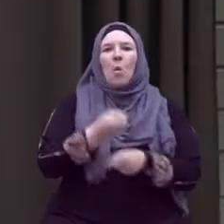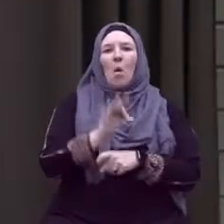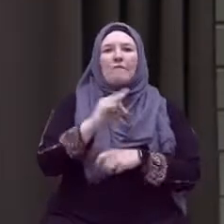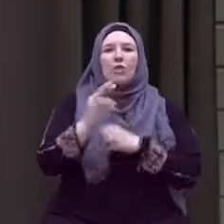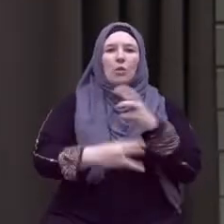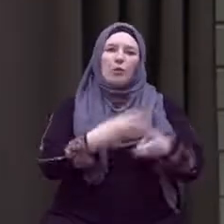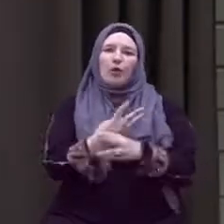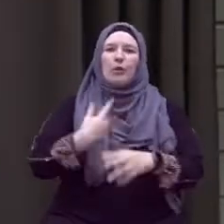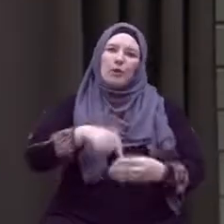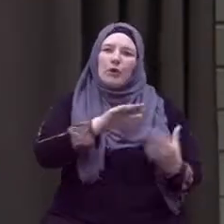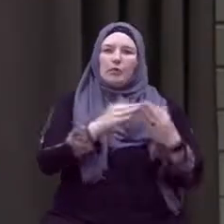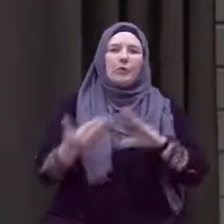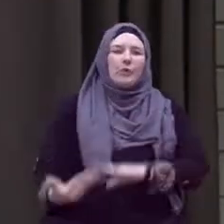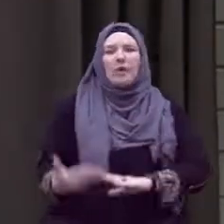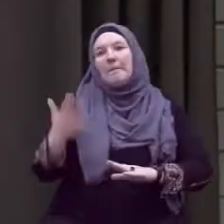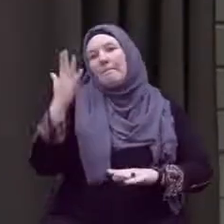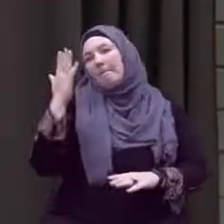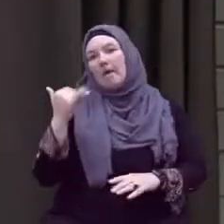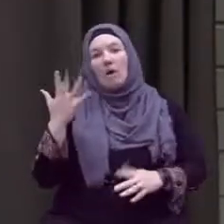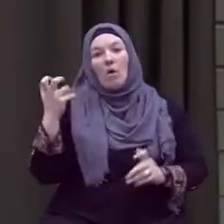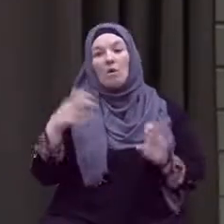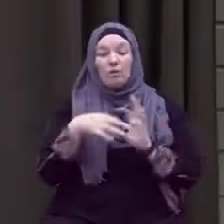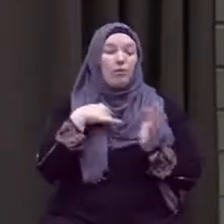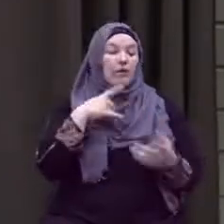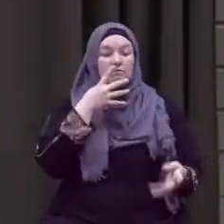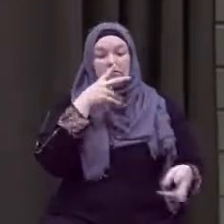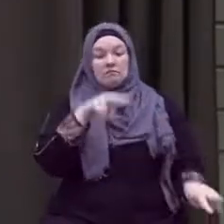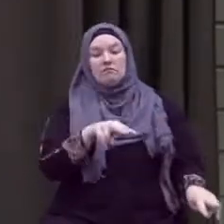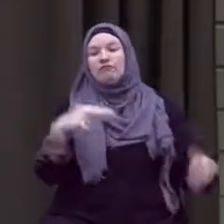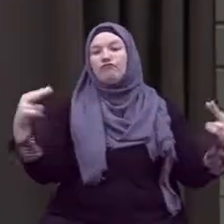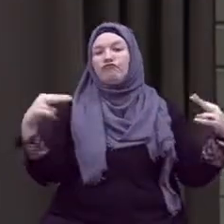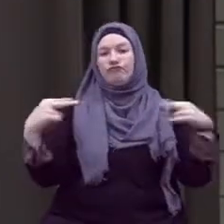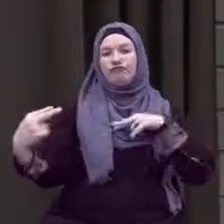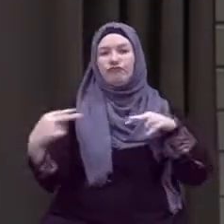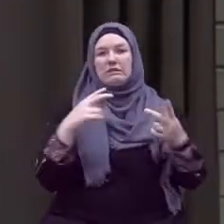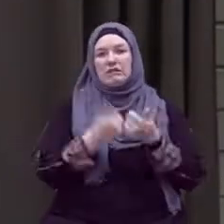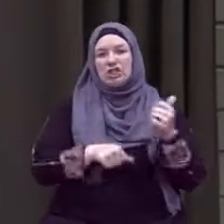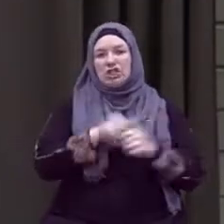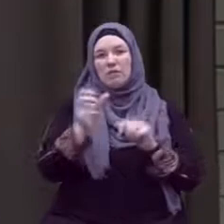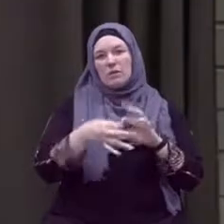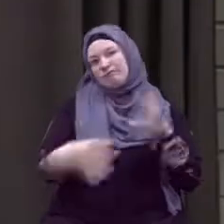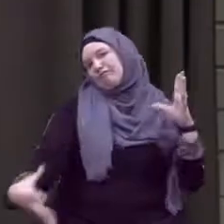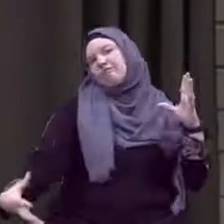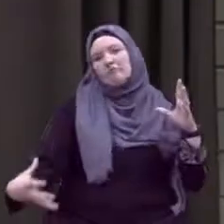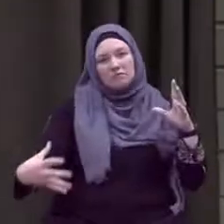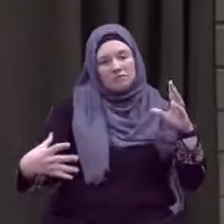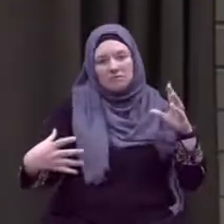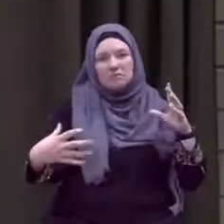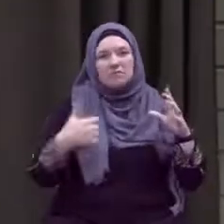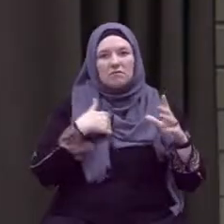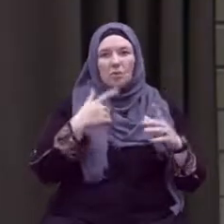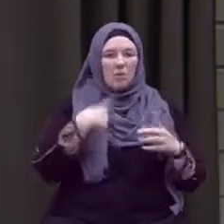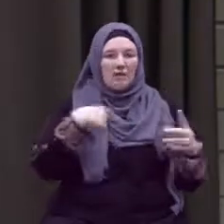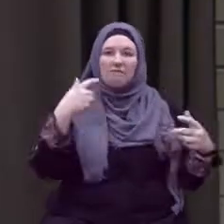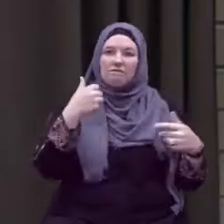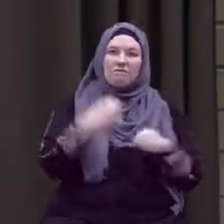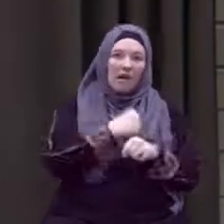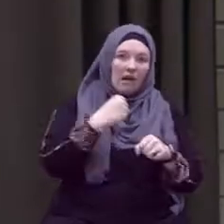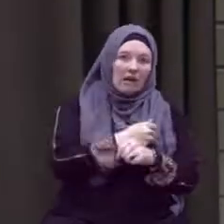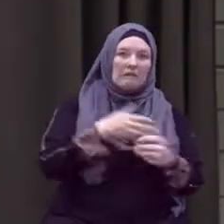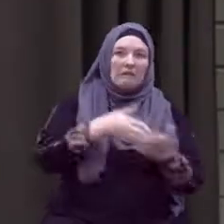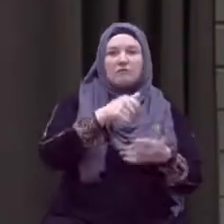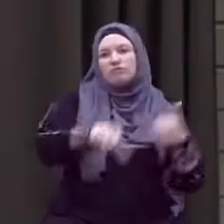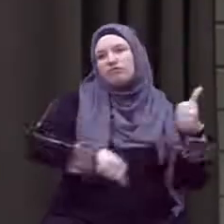world. By disunity, we have dishonored our faith. By fighting one another, we